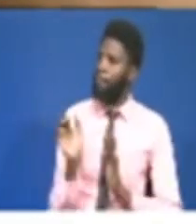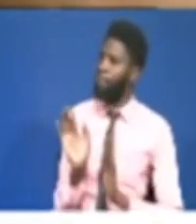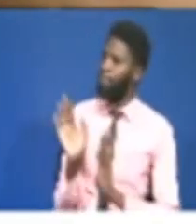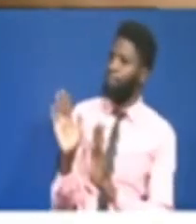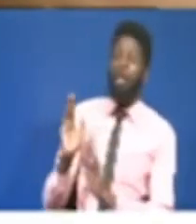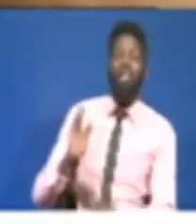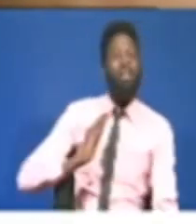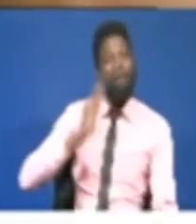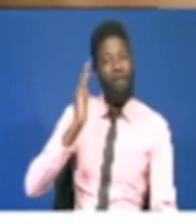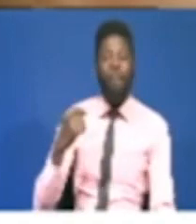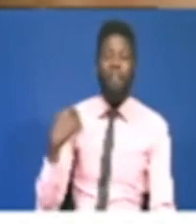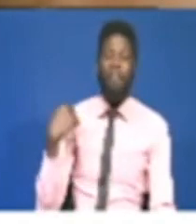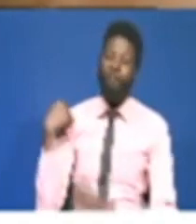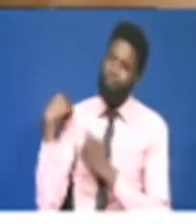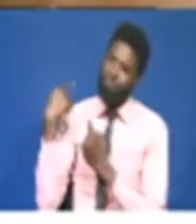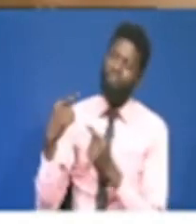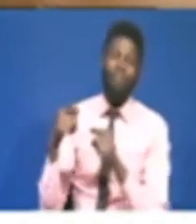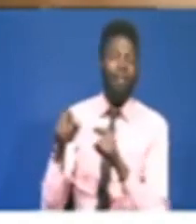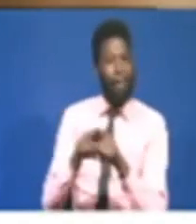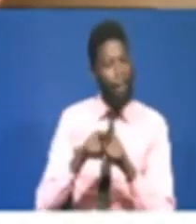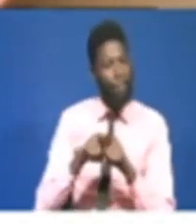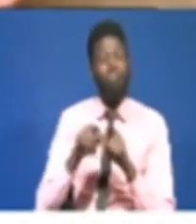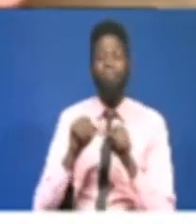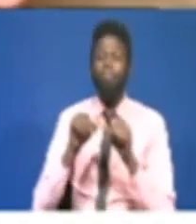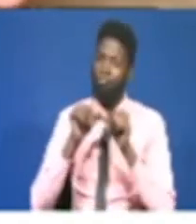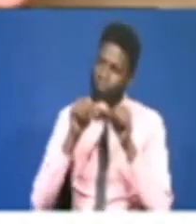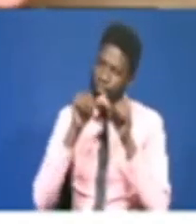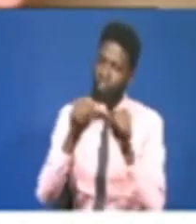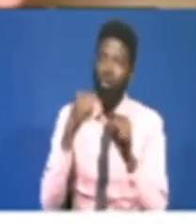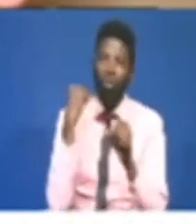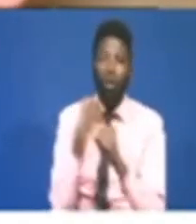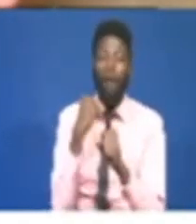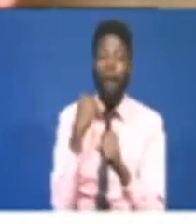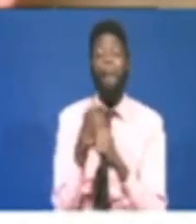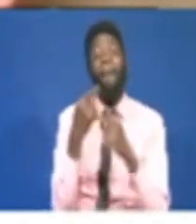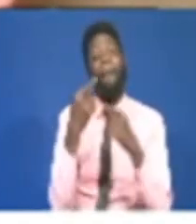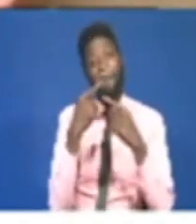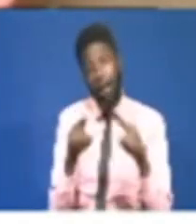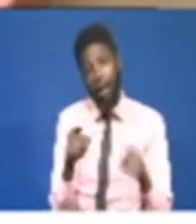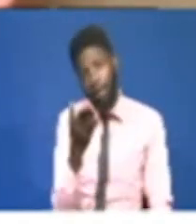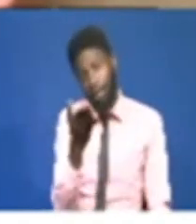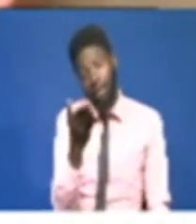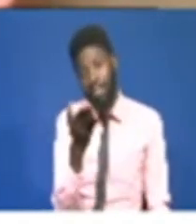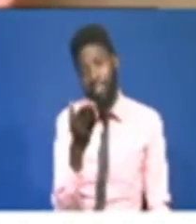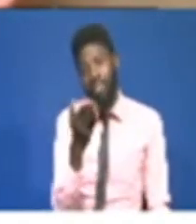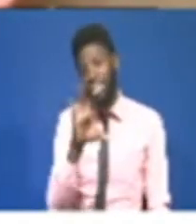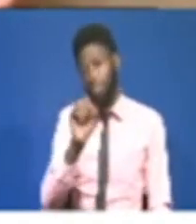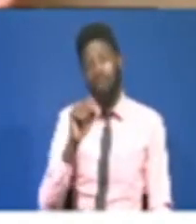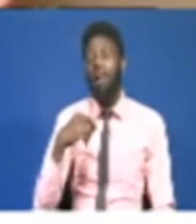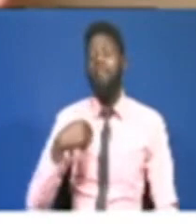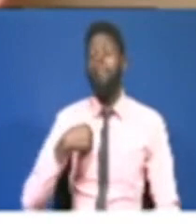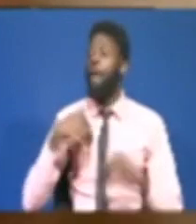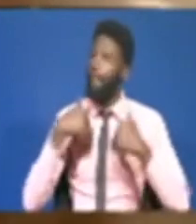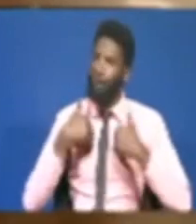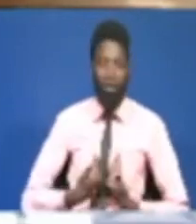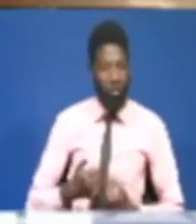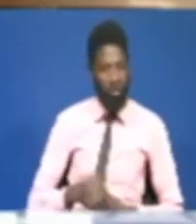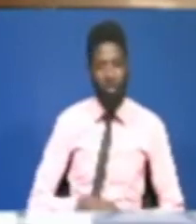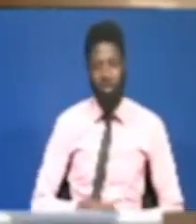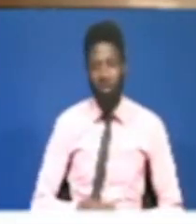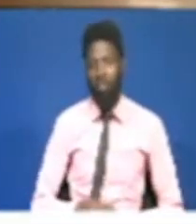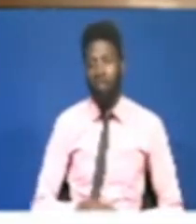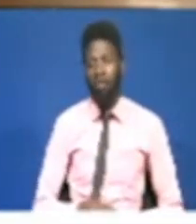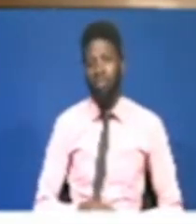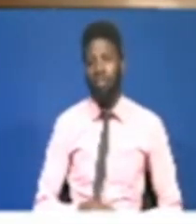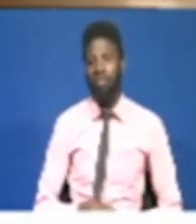consistent and diligent. But nominee, I am tired. I am honestly tired,